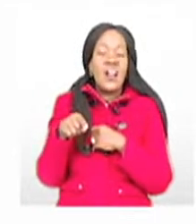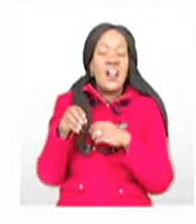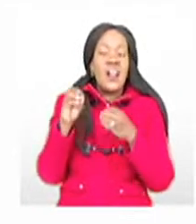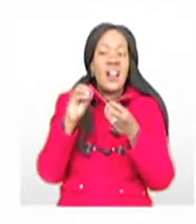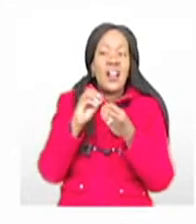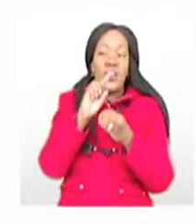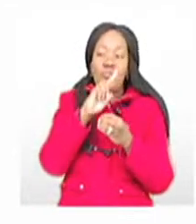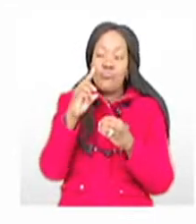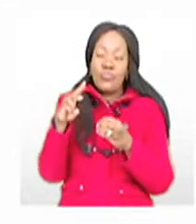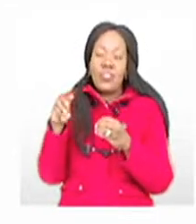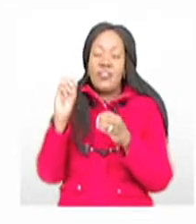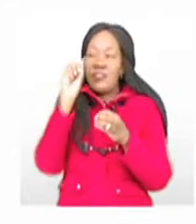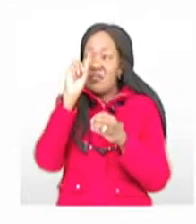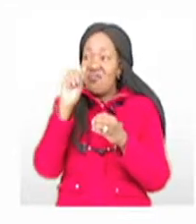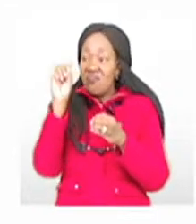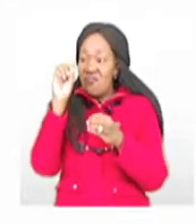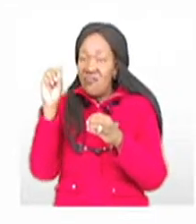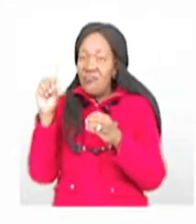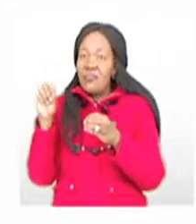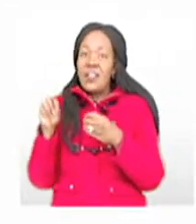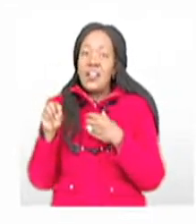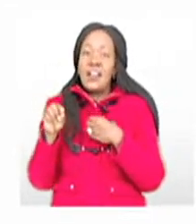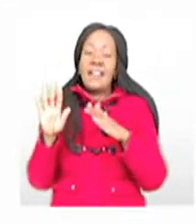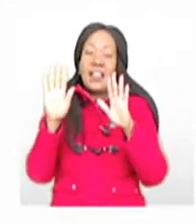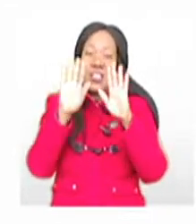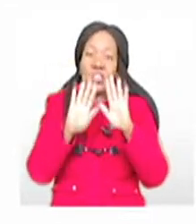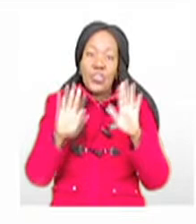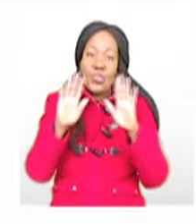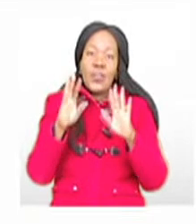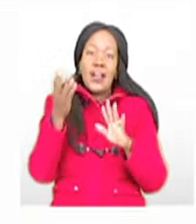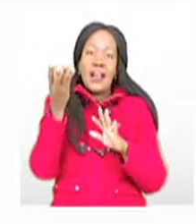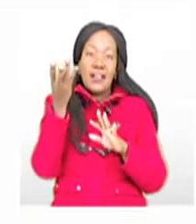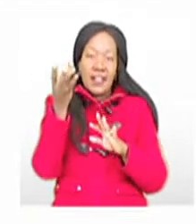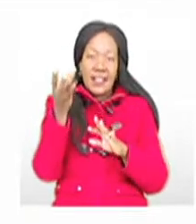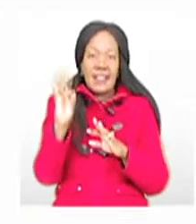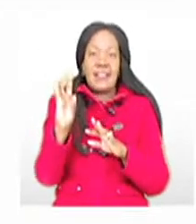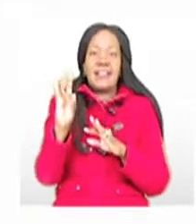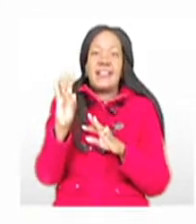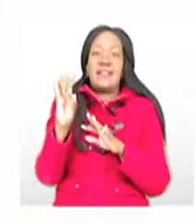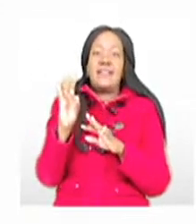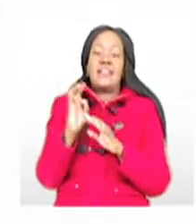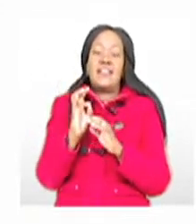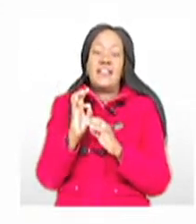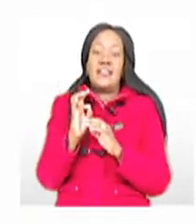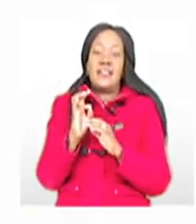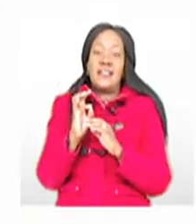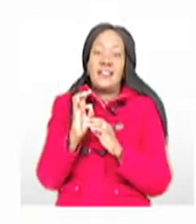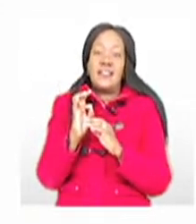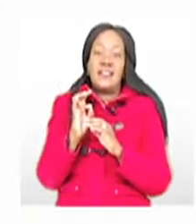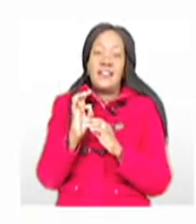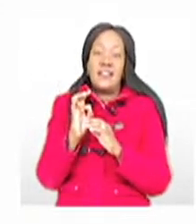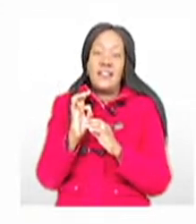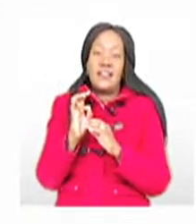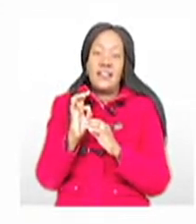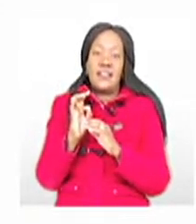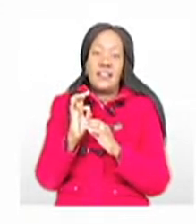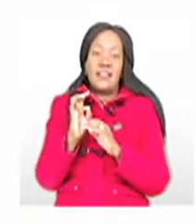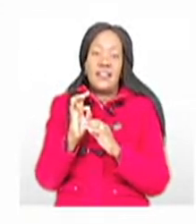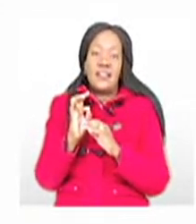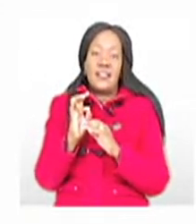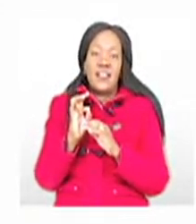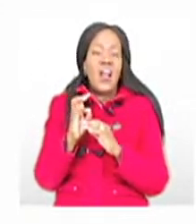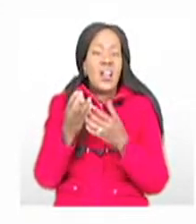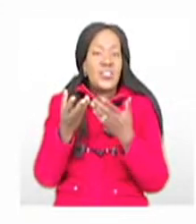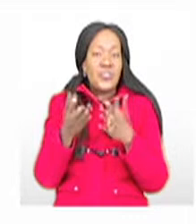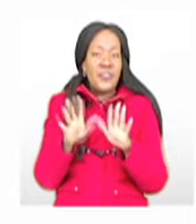dots and color in 7 birds seated on the branch. Once we have